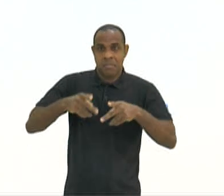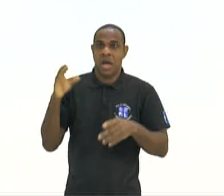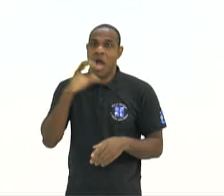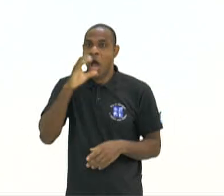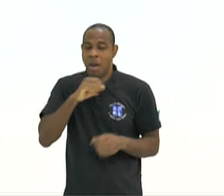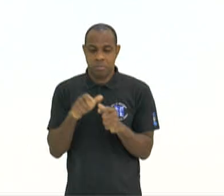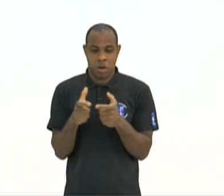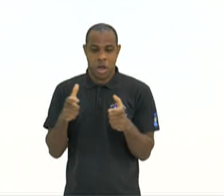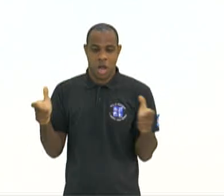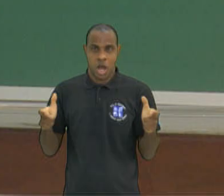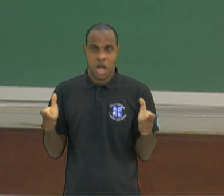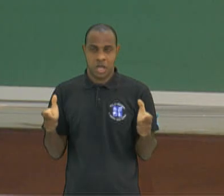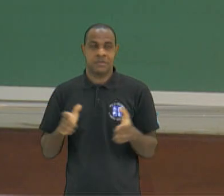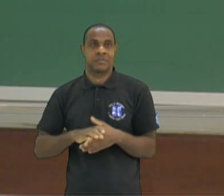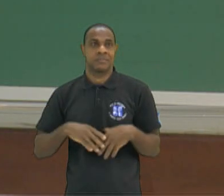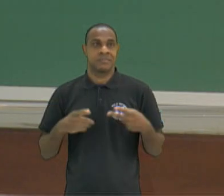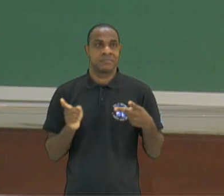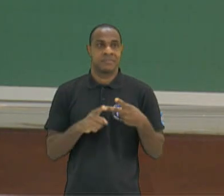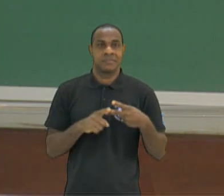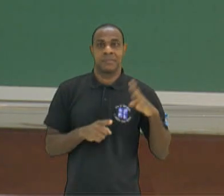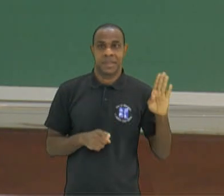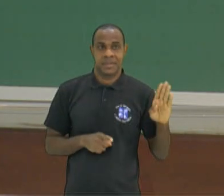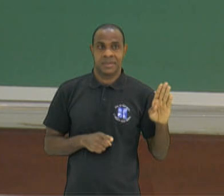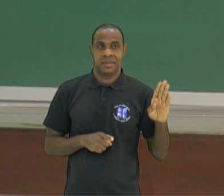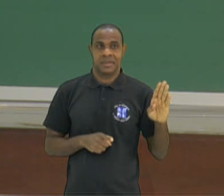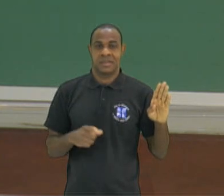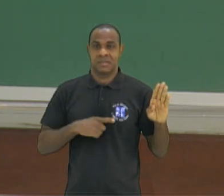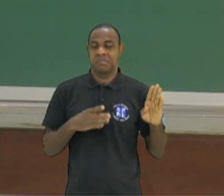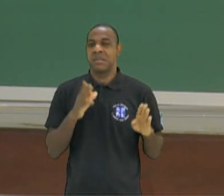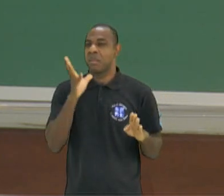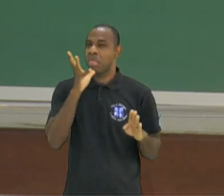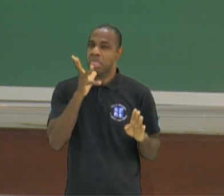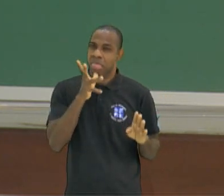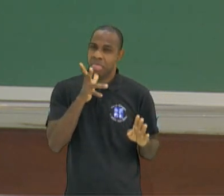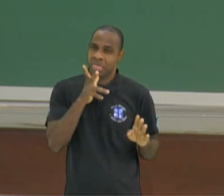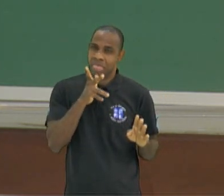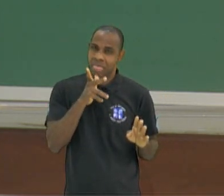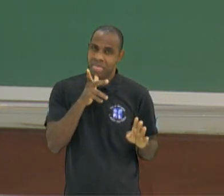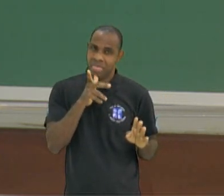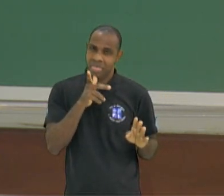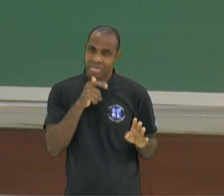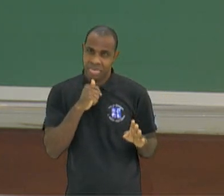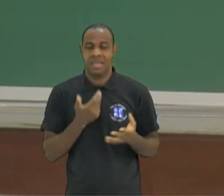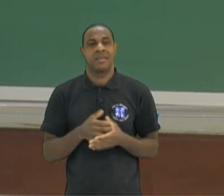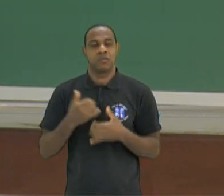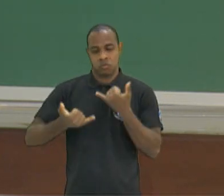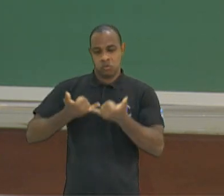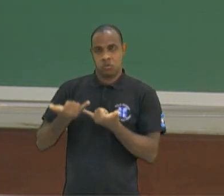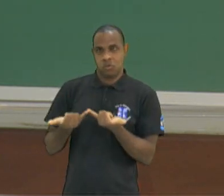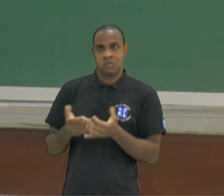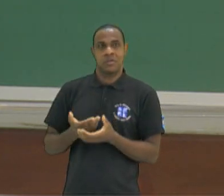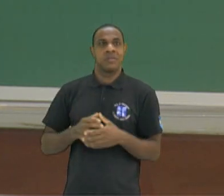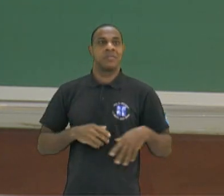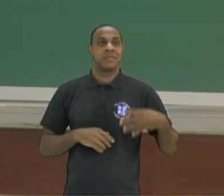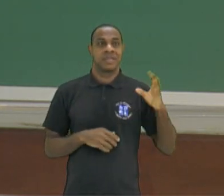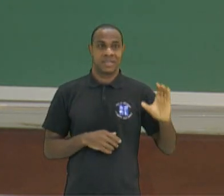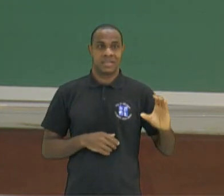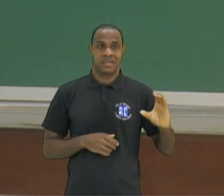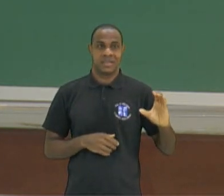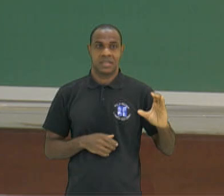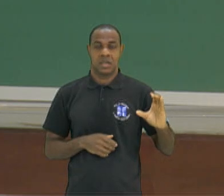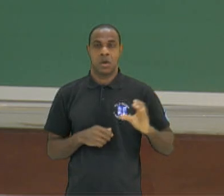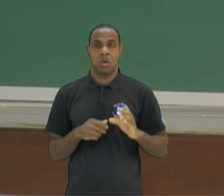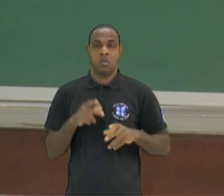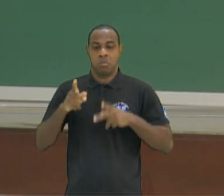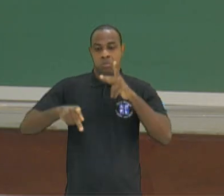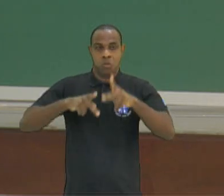rápido do que os outros jogos. Na B, se deu mais devagar do que as outras plataformas de jogos. Na C, a